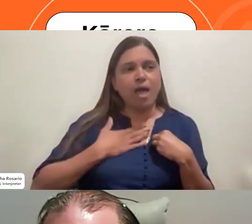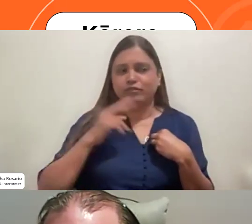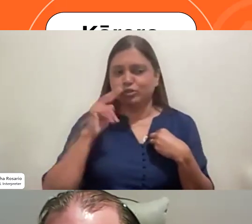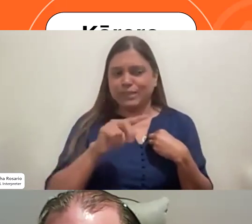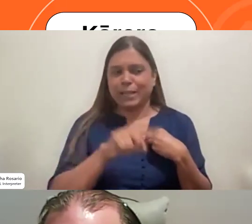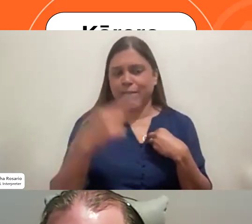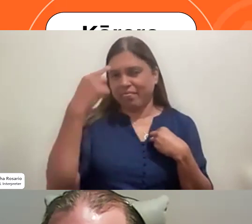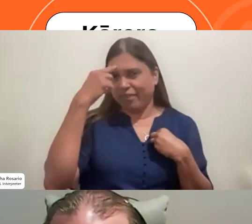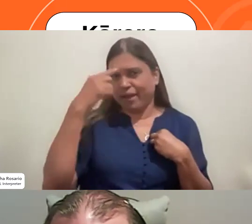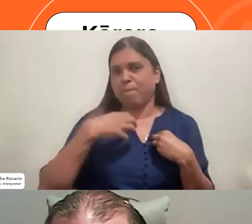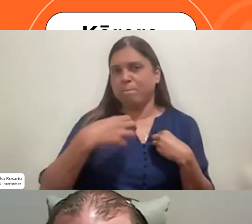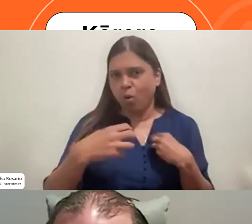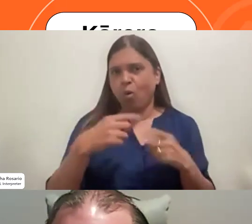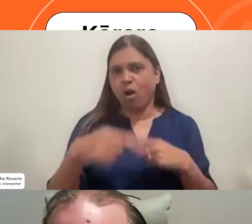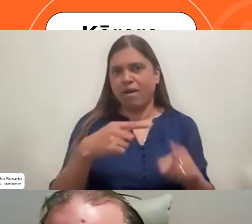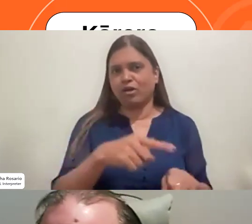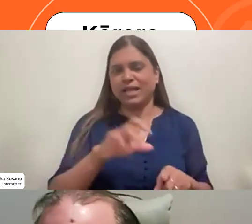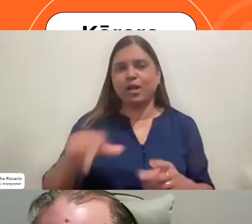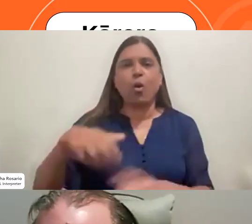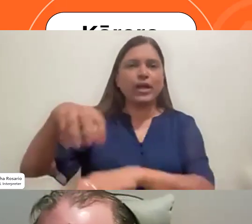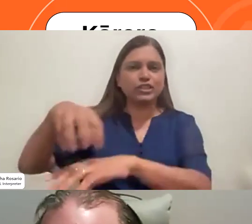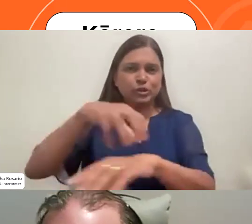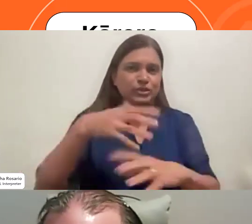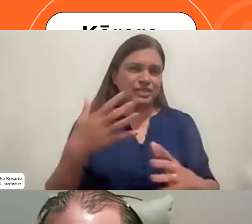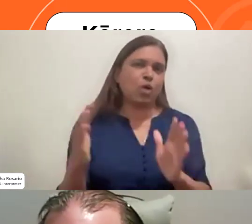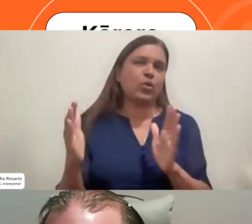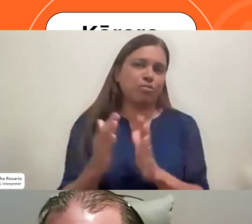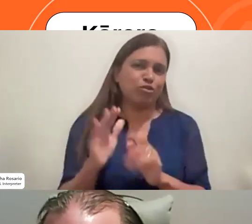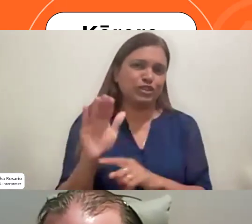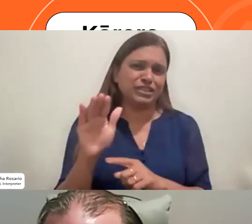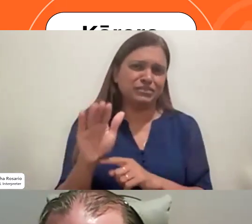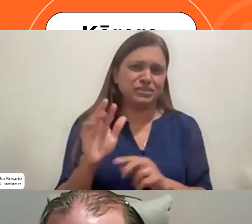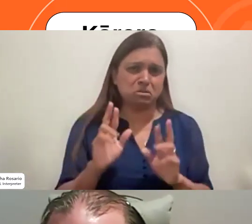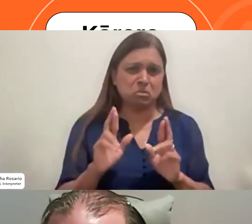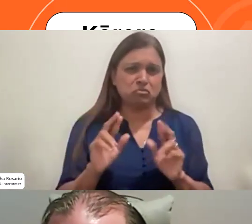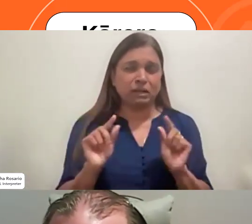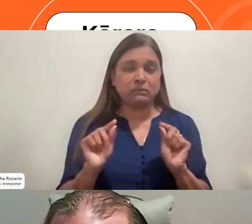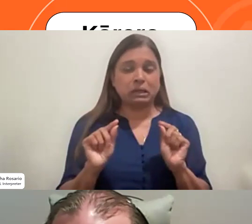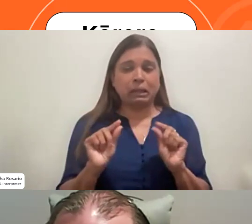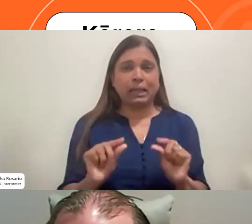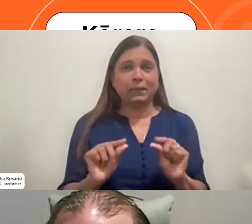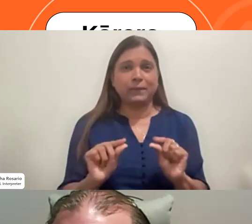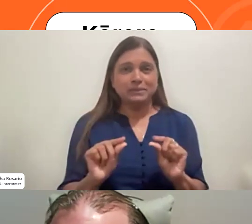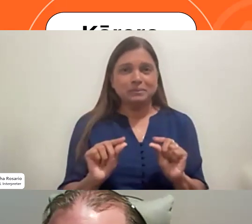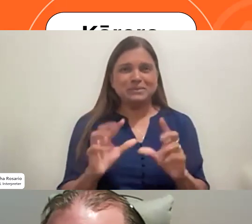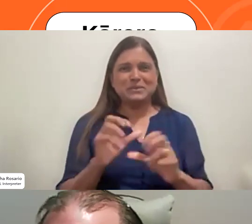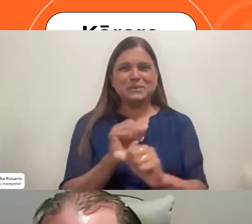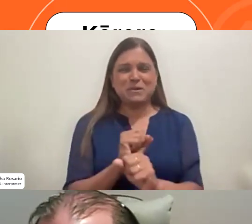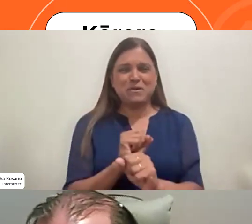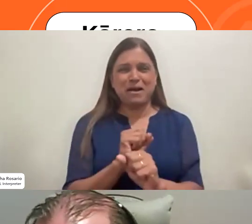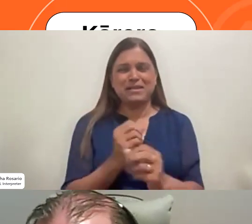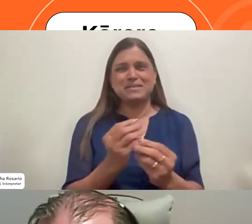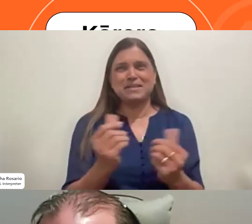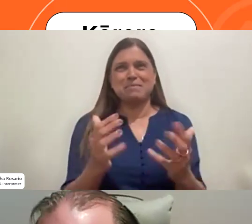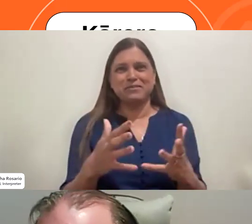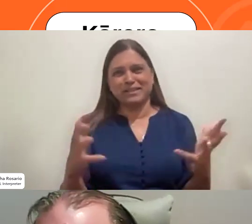institutions when we're considering how we approach this in the future. Hopefully I've done a little bit to summarize some of the incredible